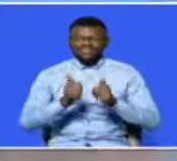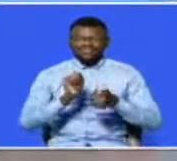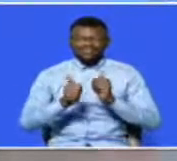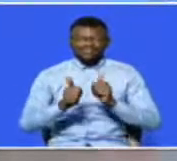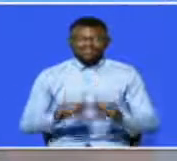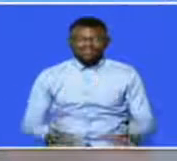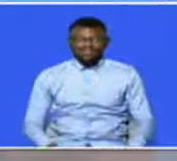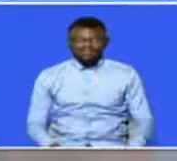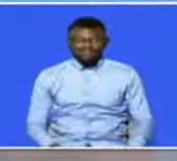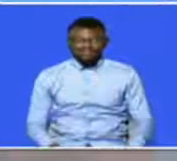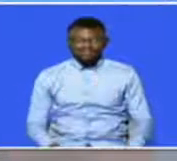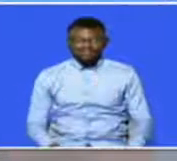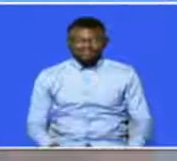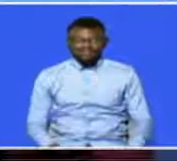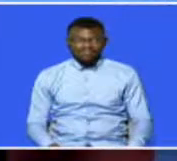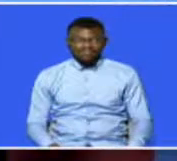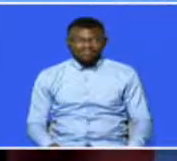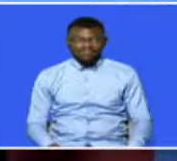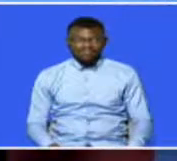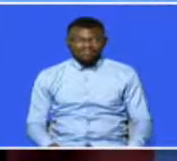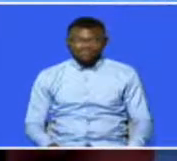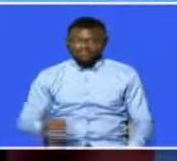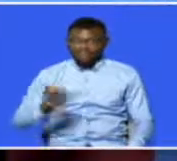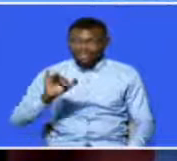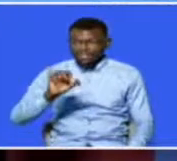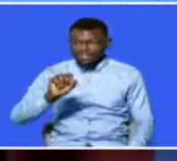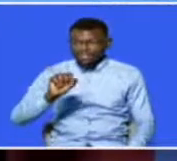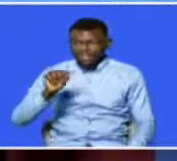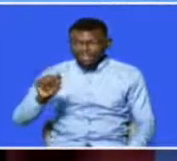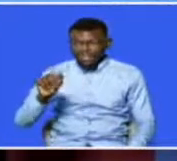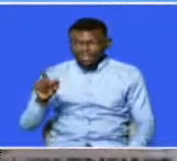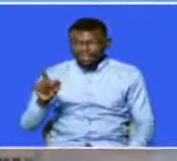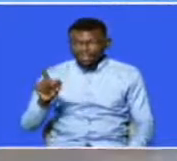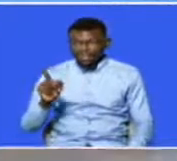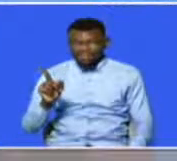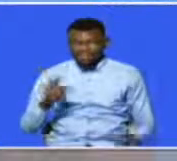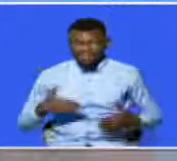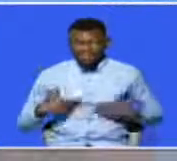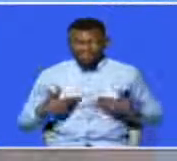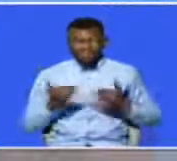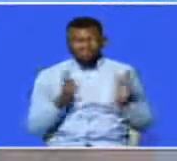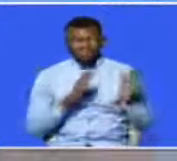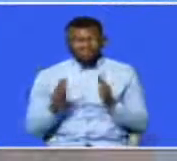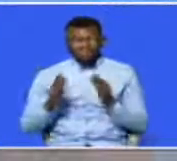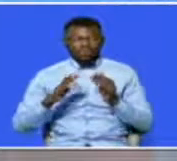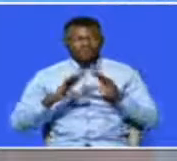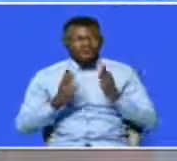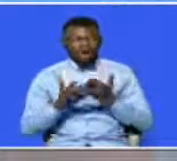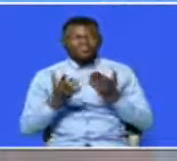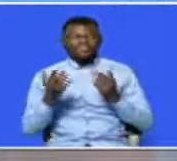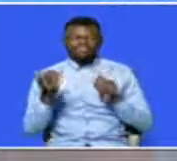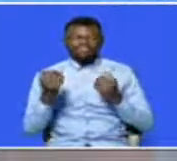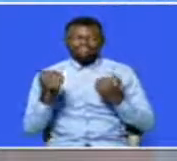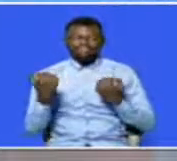Well, still talking about the rally now, Issa Amwari is in a buoyant mood as he prepares for this year's World Rally Championship Safari Rally. Now Amwari will be